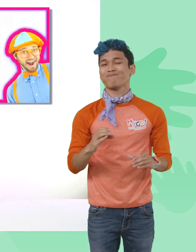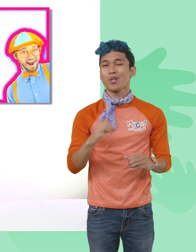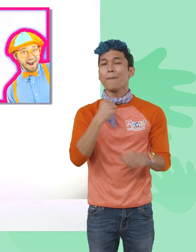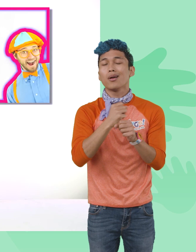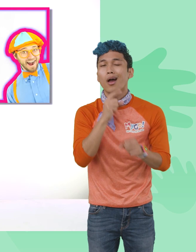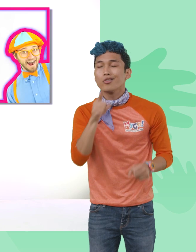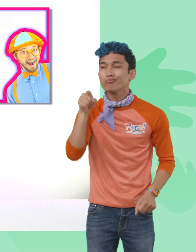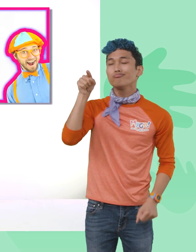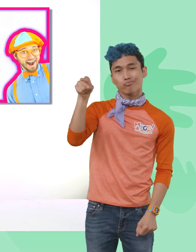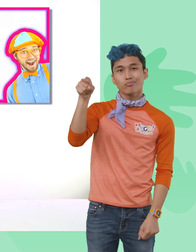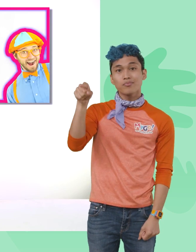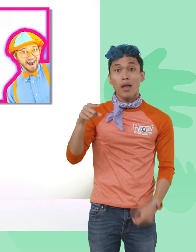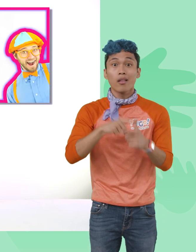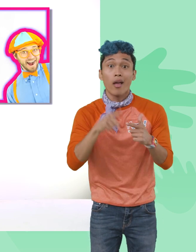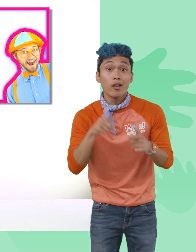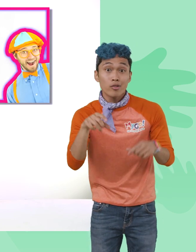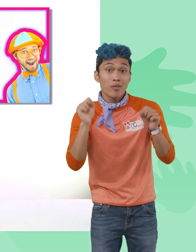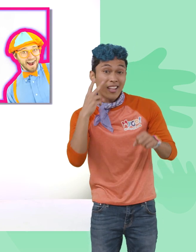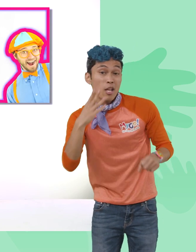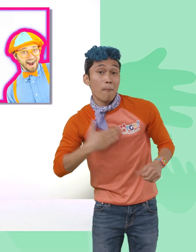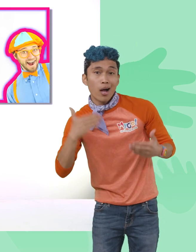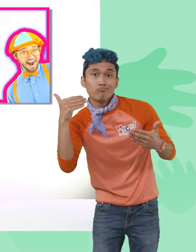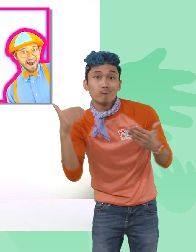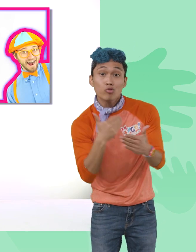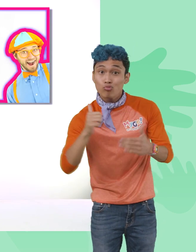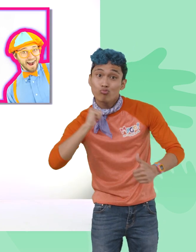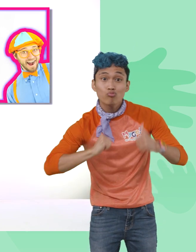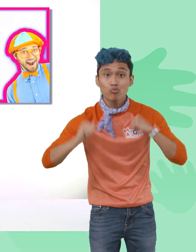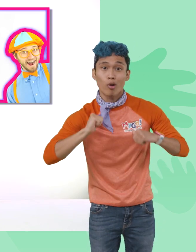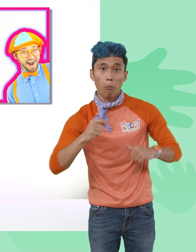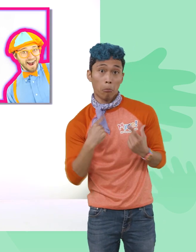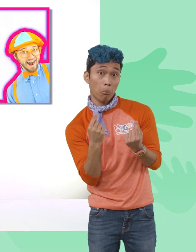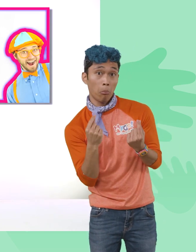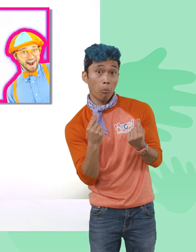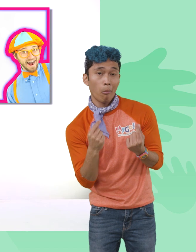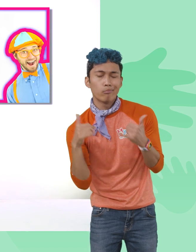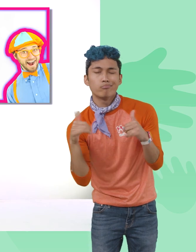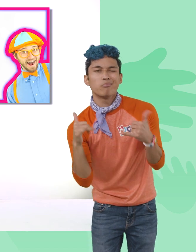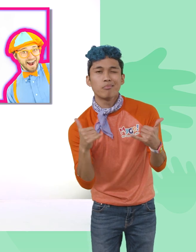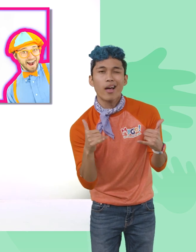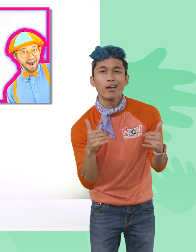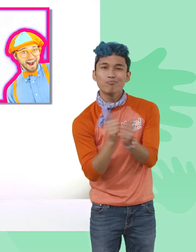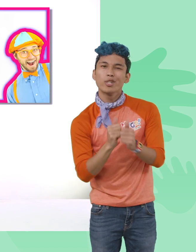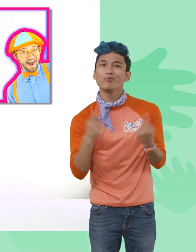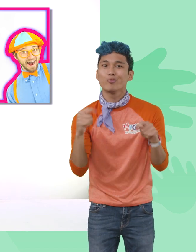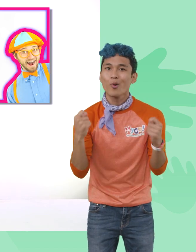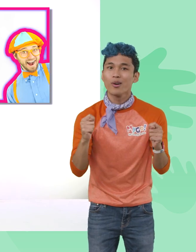that. So then you can see my brand new channel where I play with